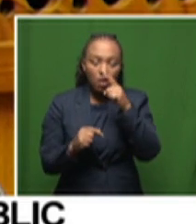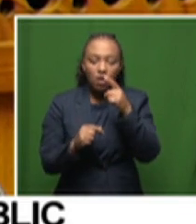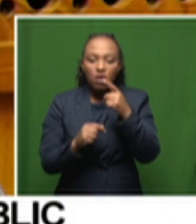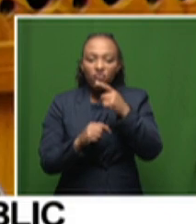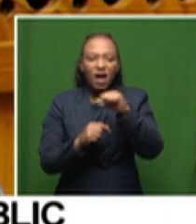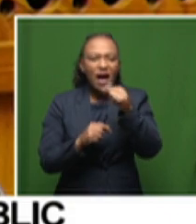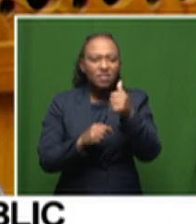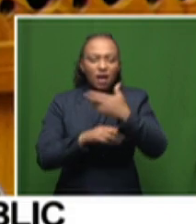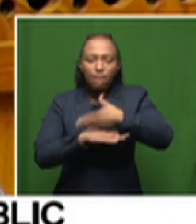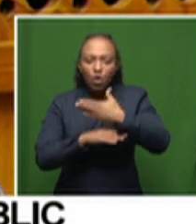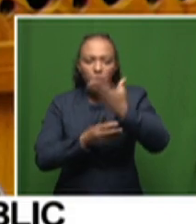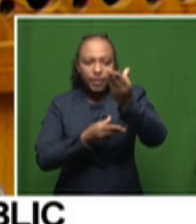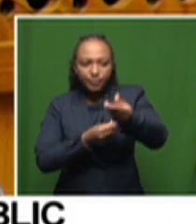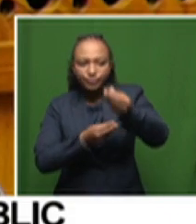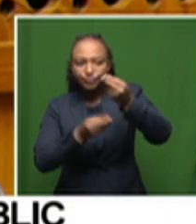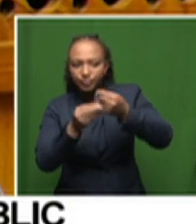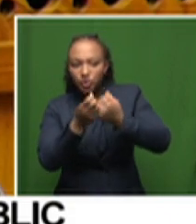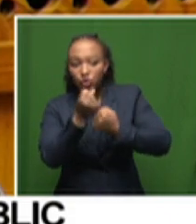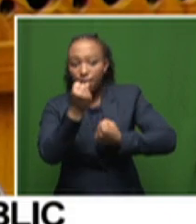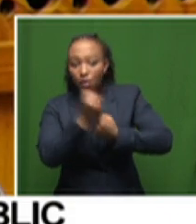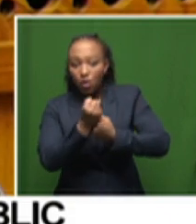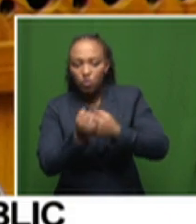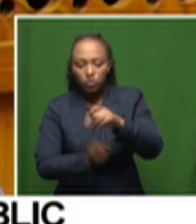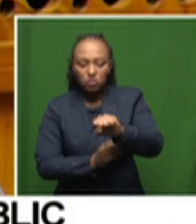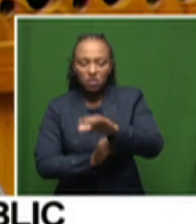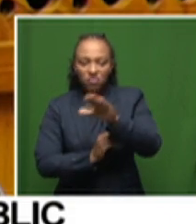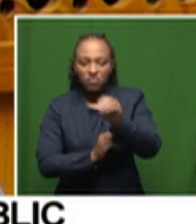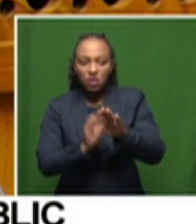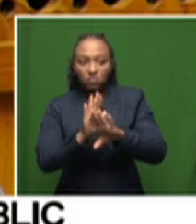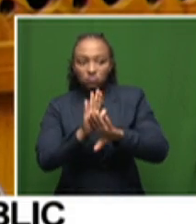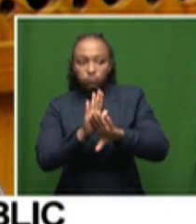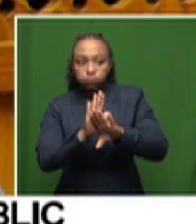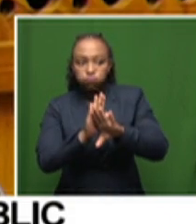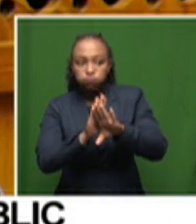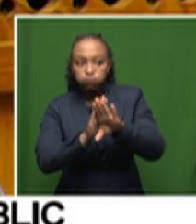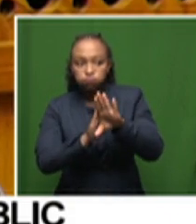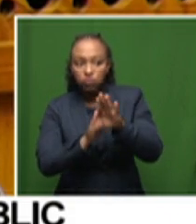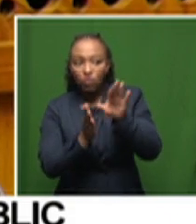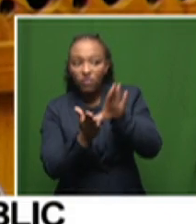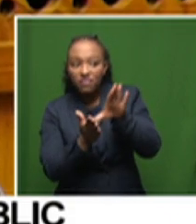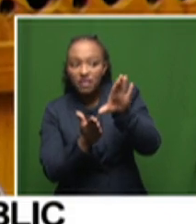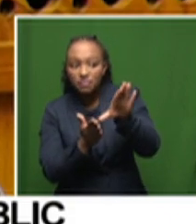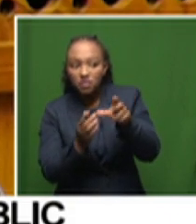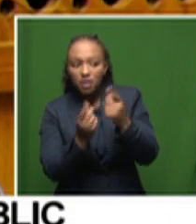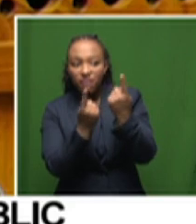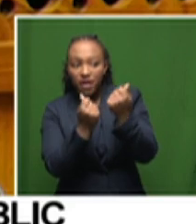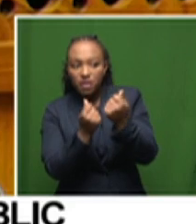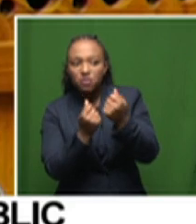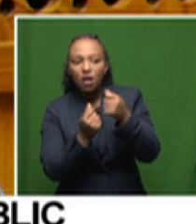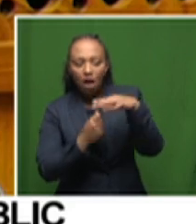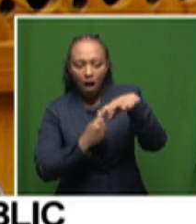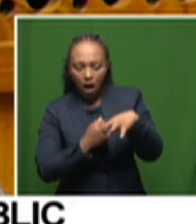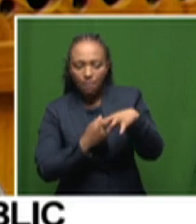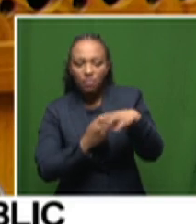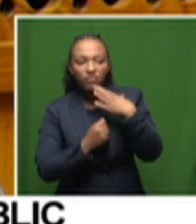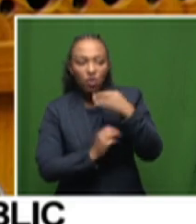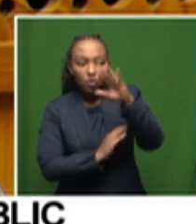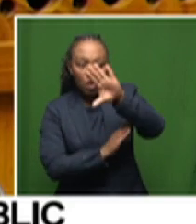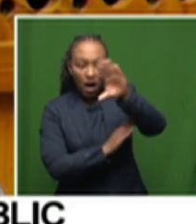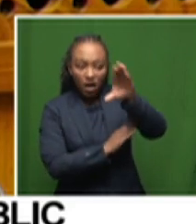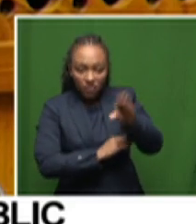management regime to support South Africa's growth as an investment and financial hub of the